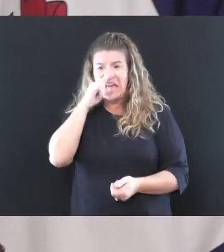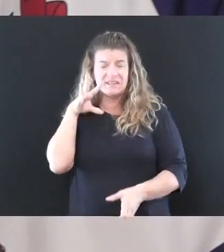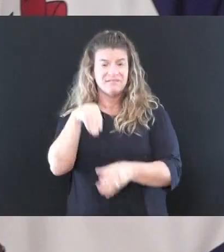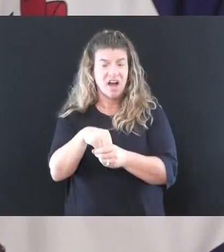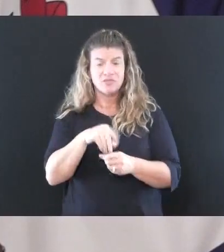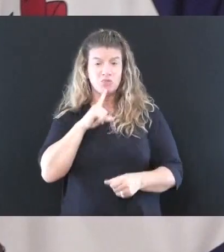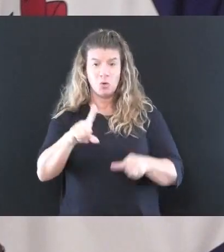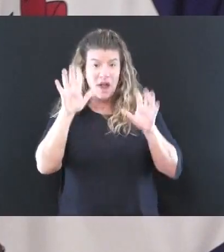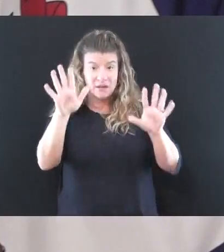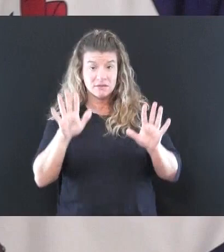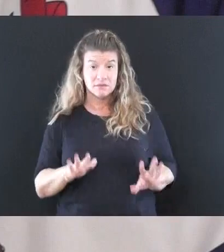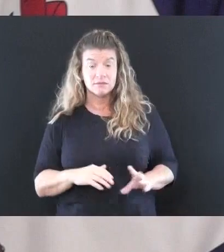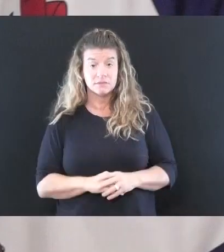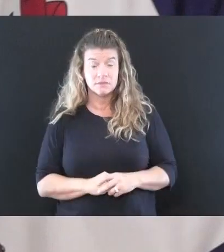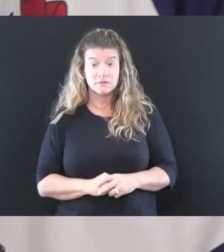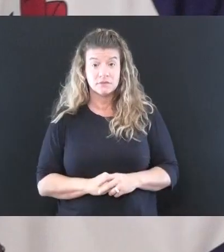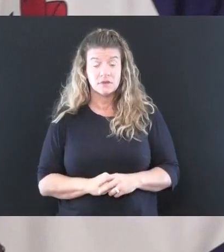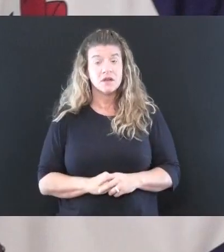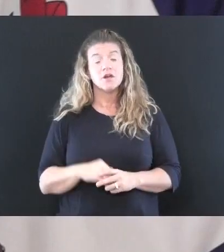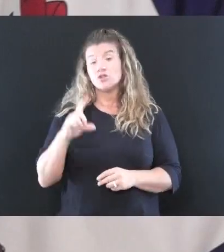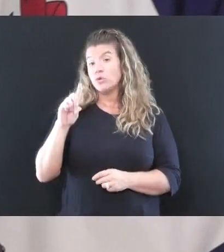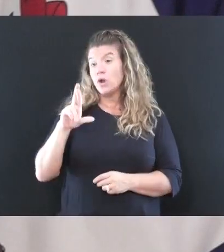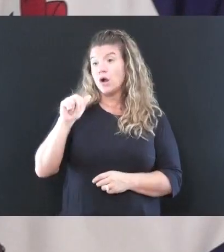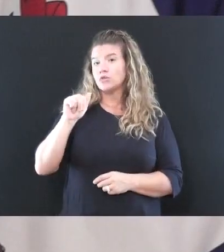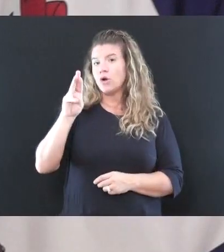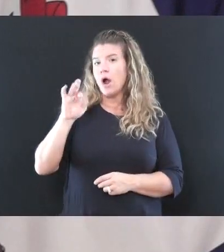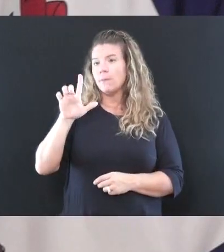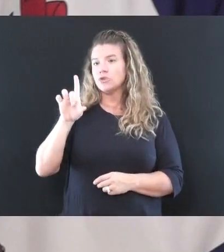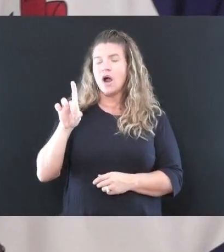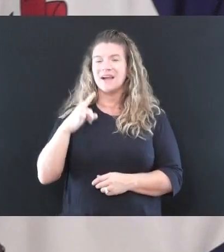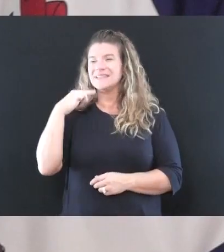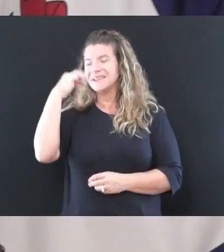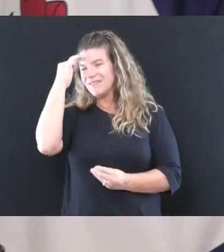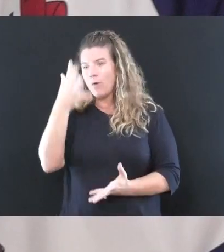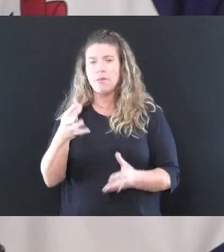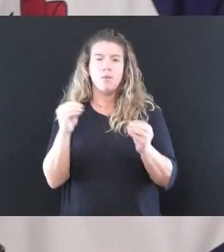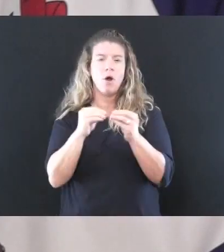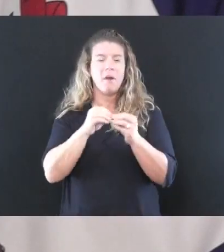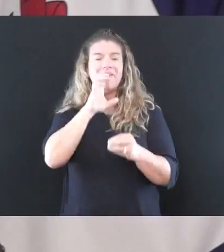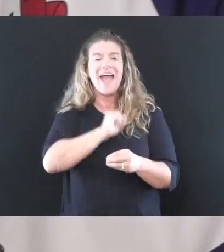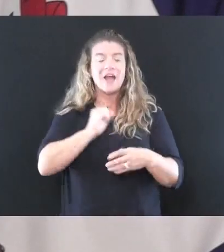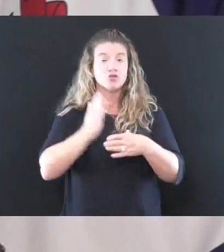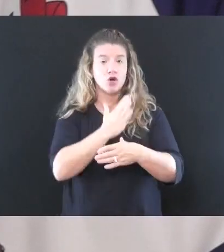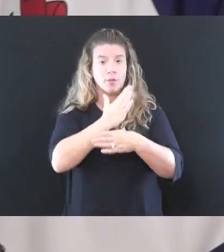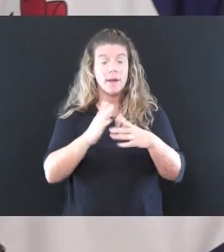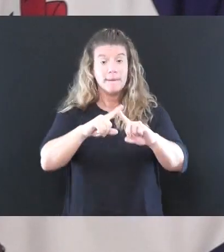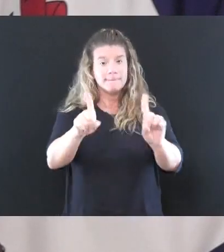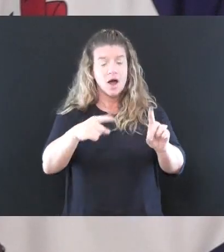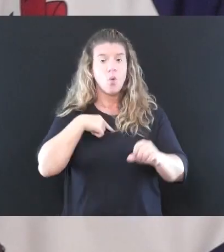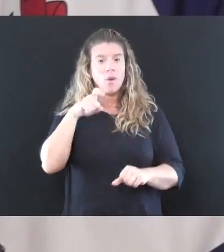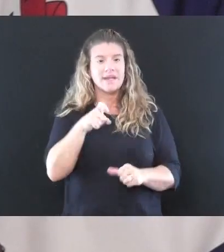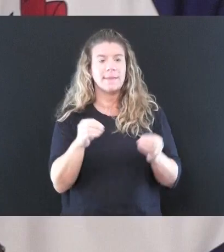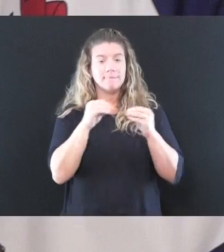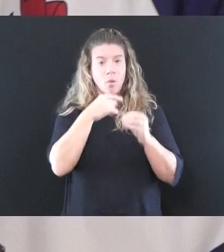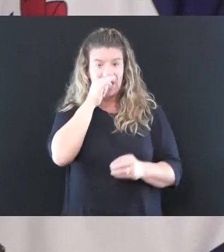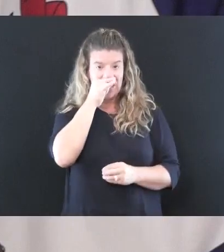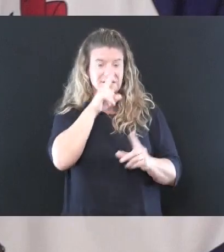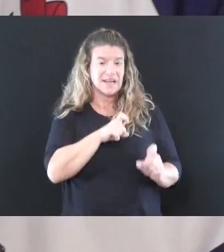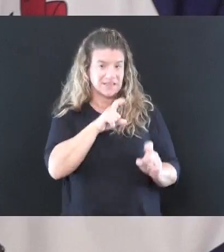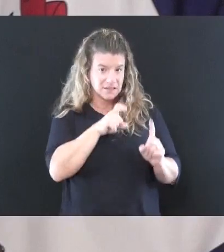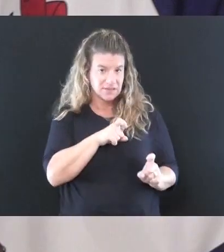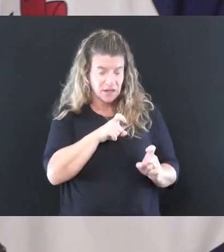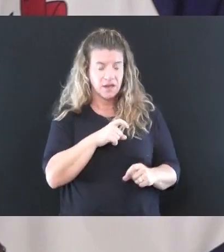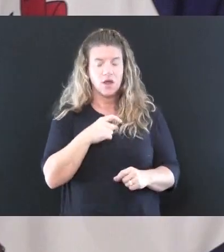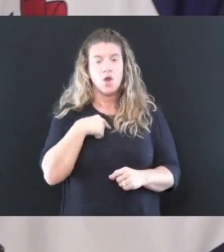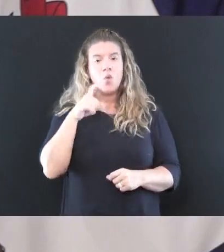was great. So Dr. Amjad could tell you more about the demographic, but we sure need a whole lot more kids to be tested. We need